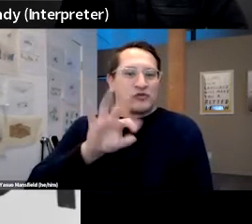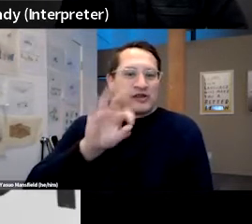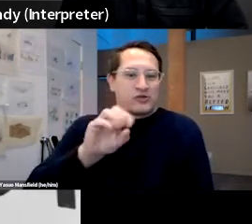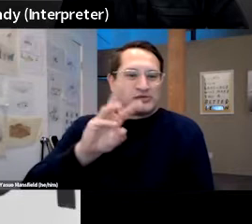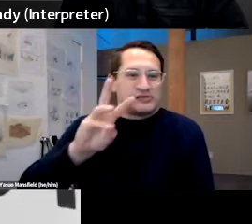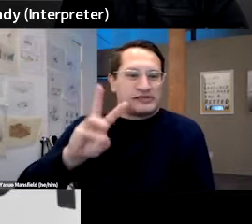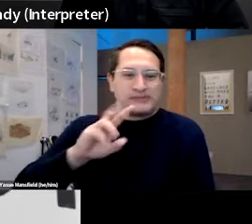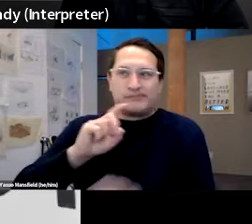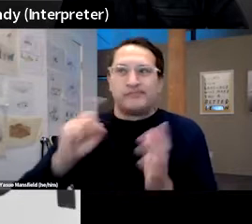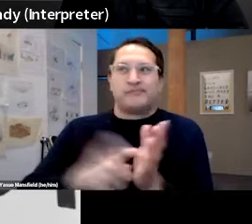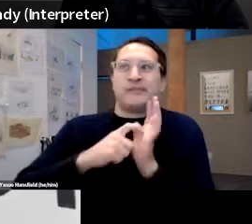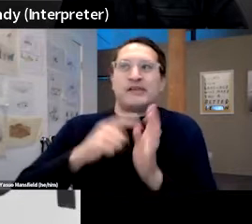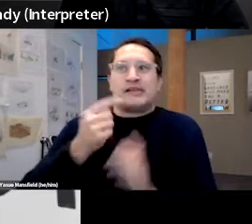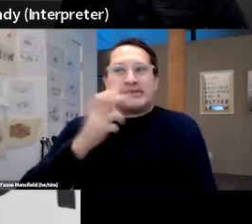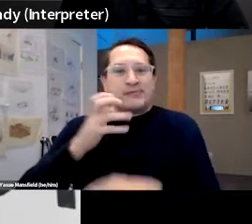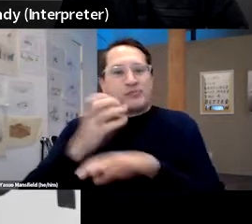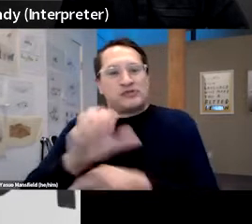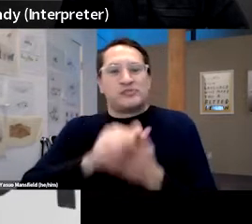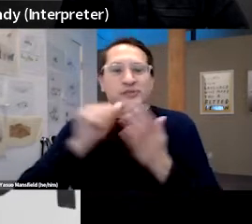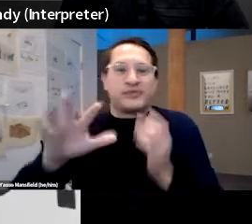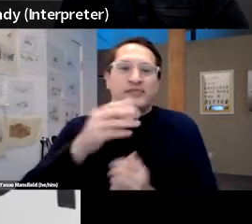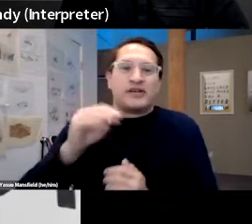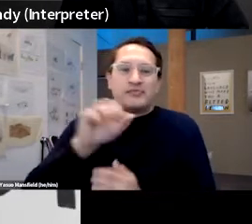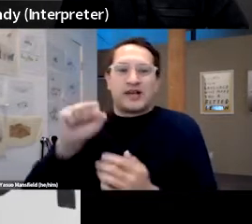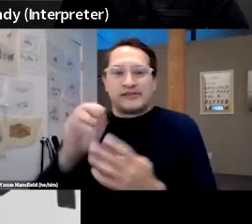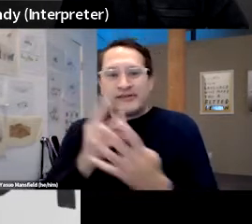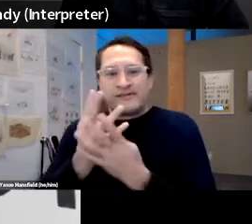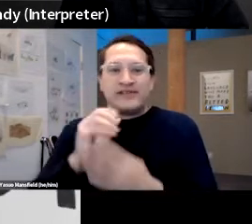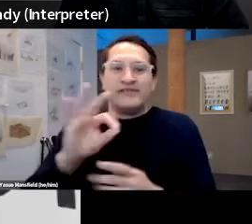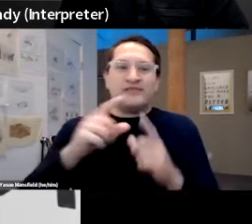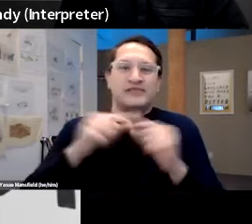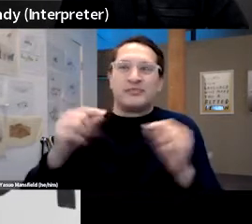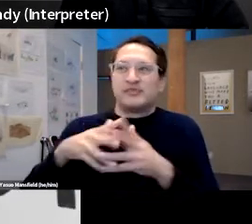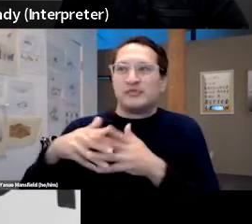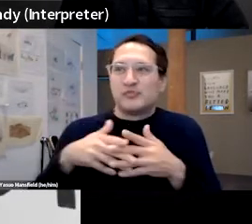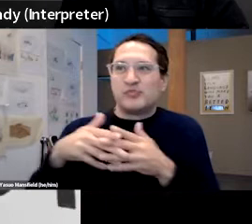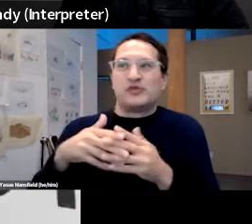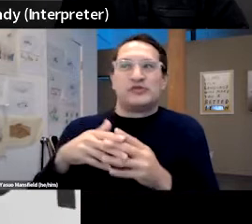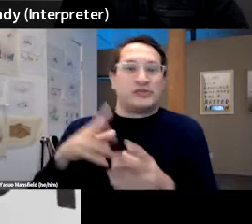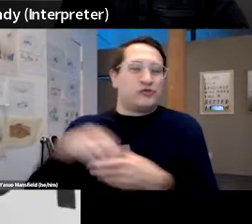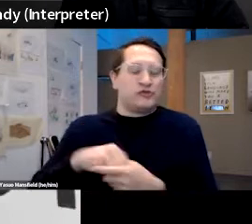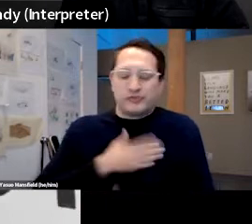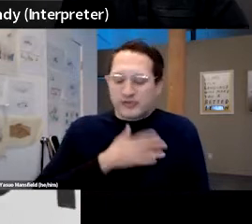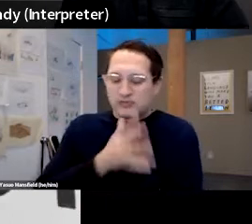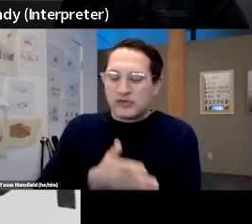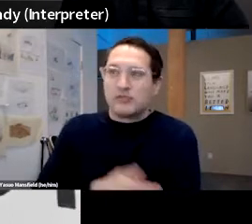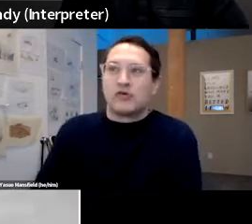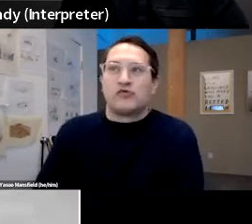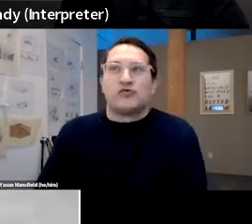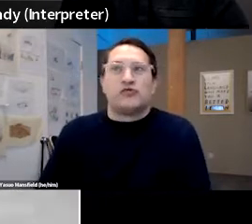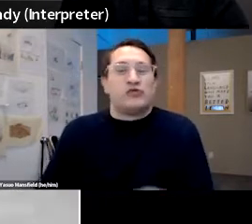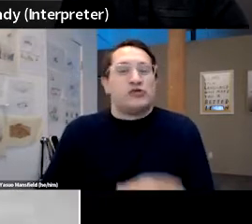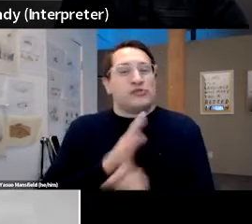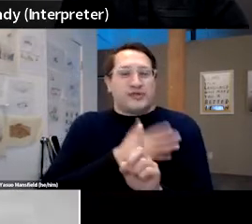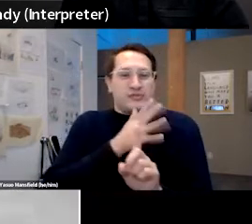had Executive Order 9066, demanding the removal and mass incarceration of Japanese Americans,